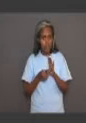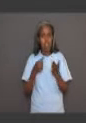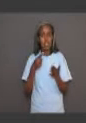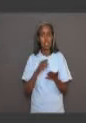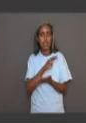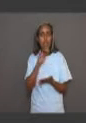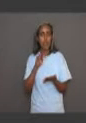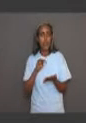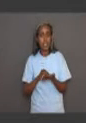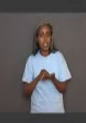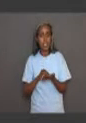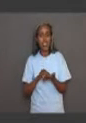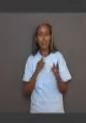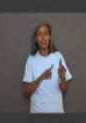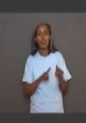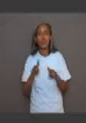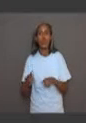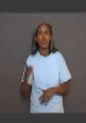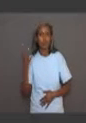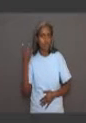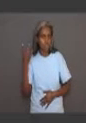that the median is also